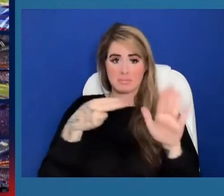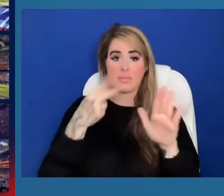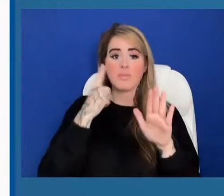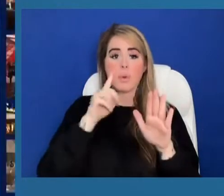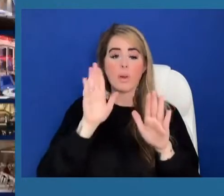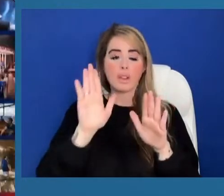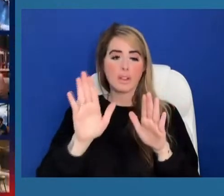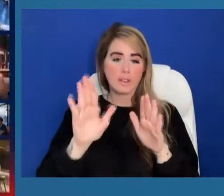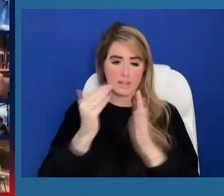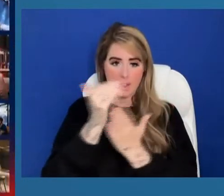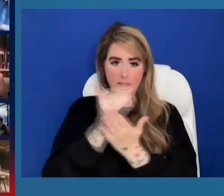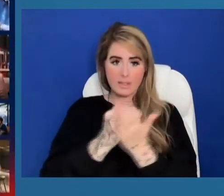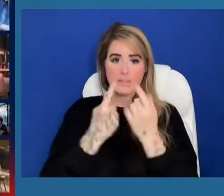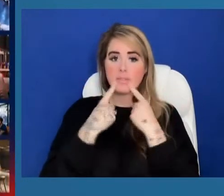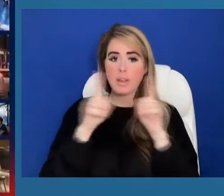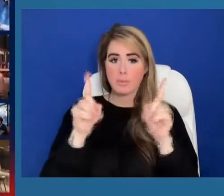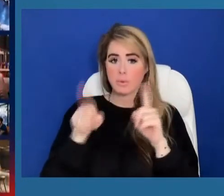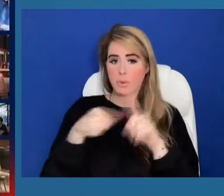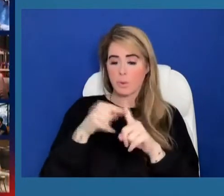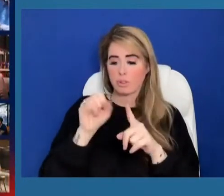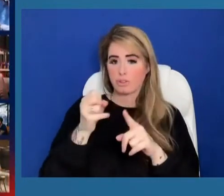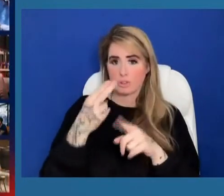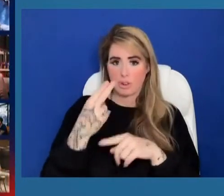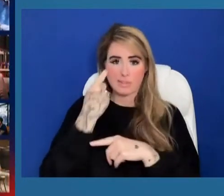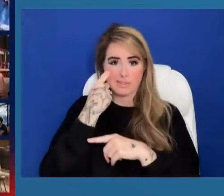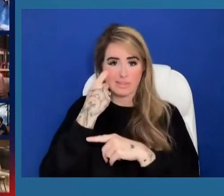crowned MVP in February.